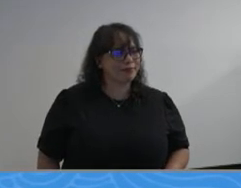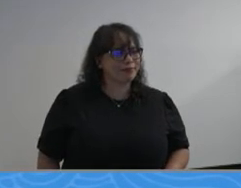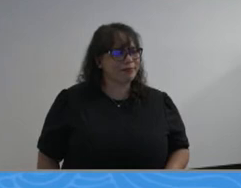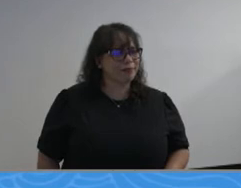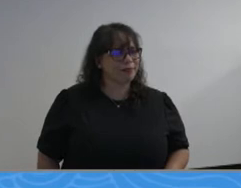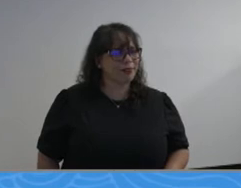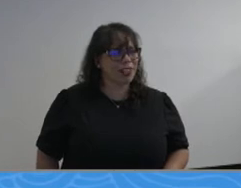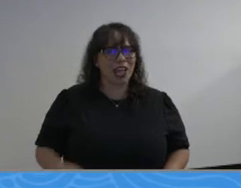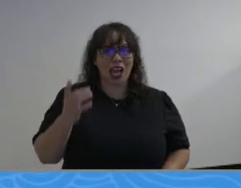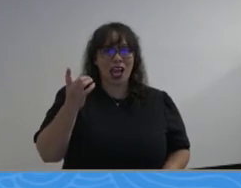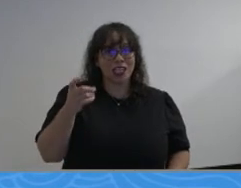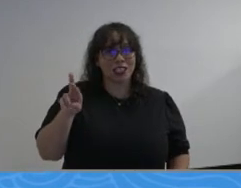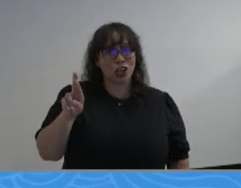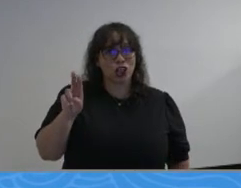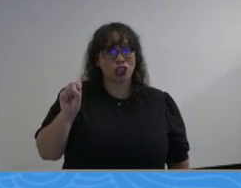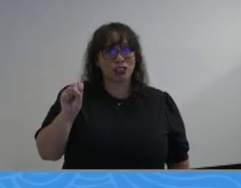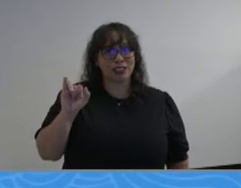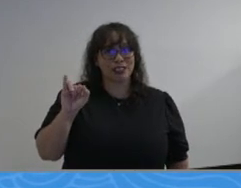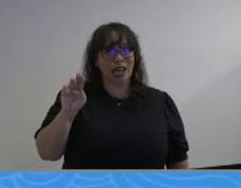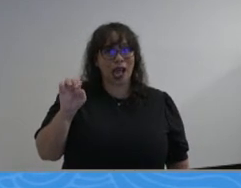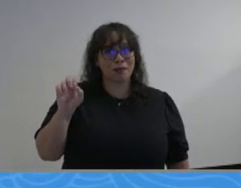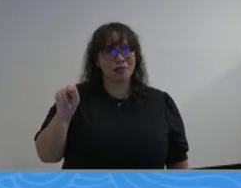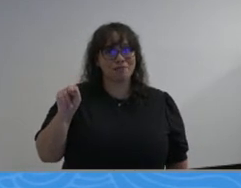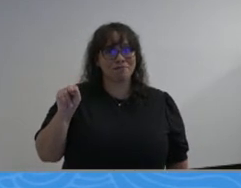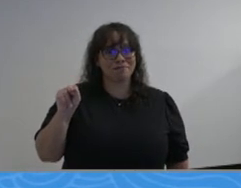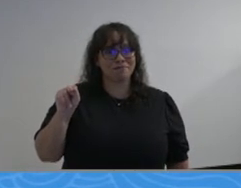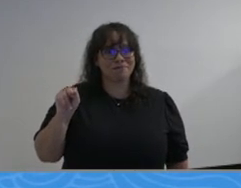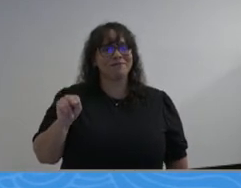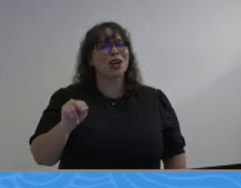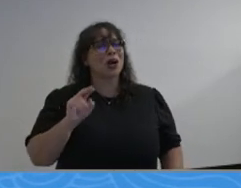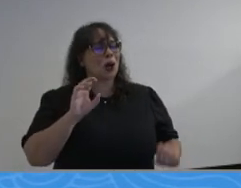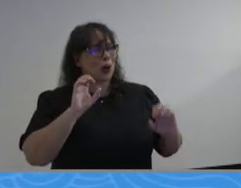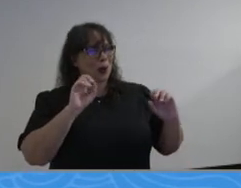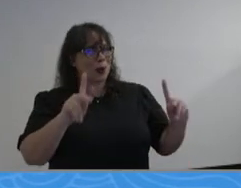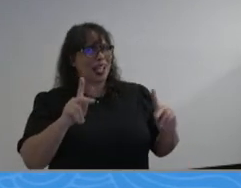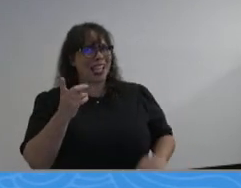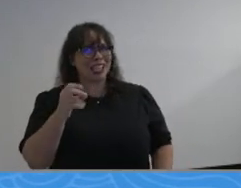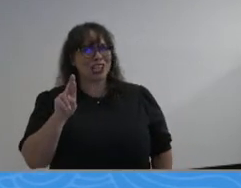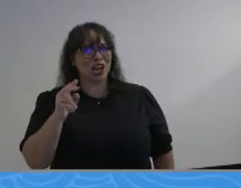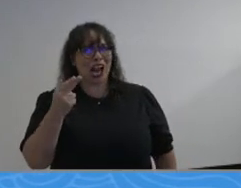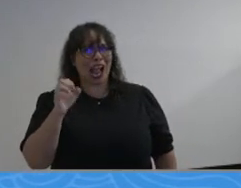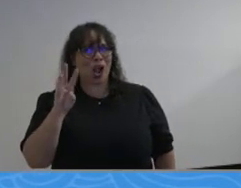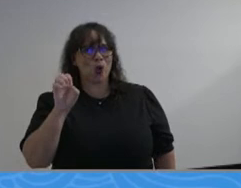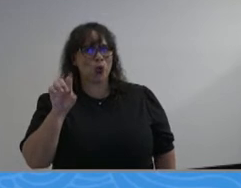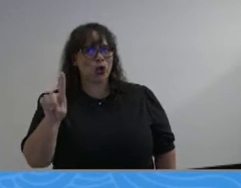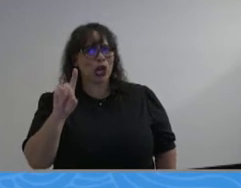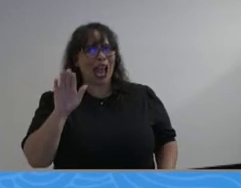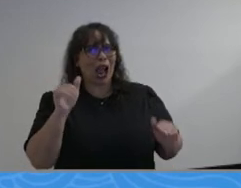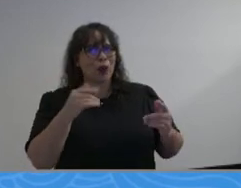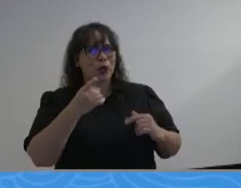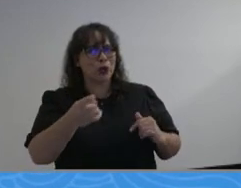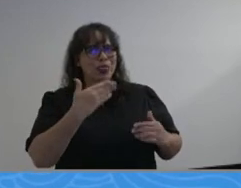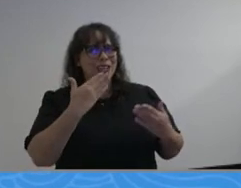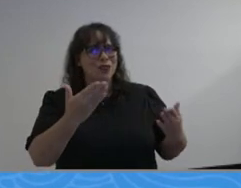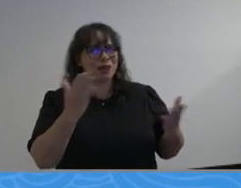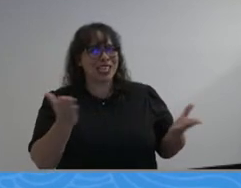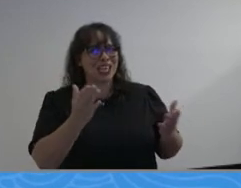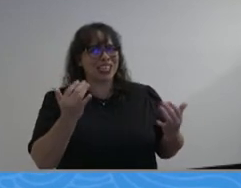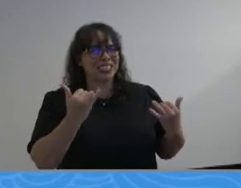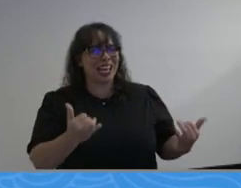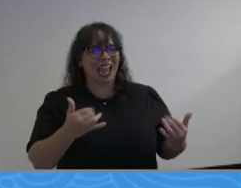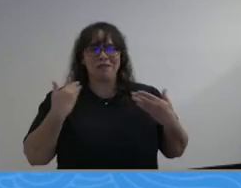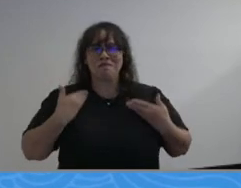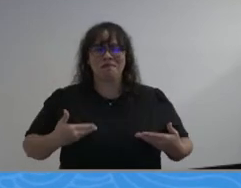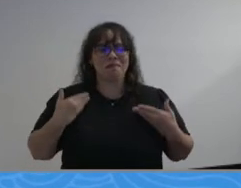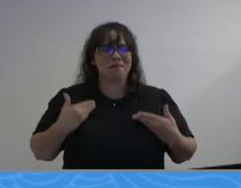We'll start with Dr. Simon. All right, Dr. Howard, how are you? Thank you for being here today. And first of all, I am Aaron